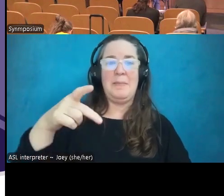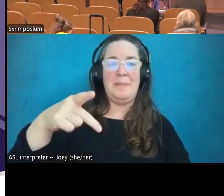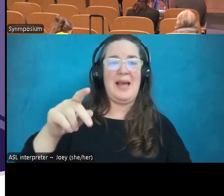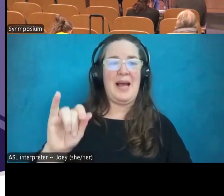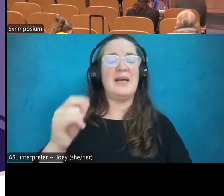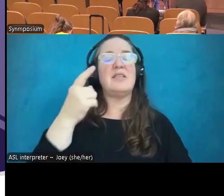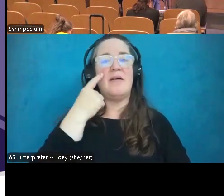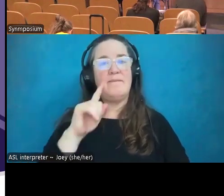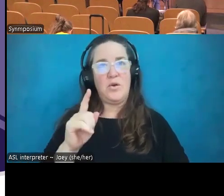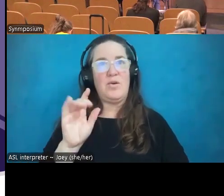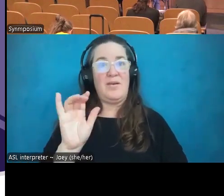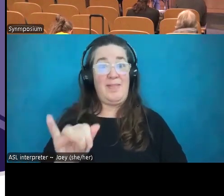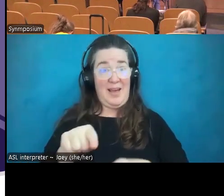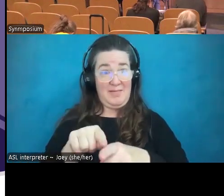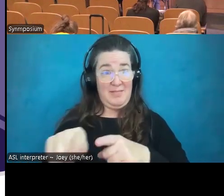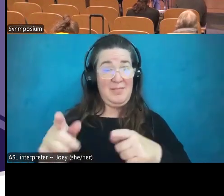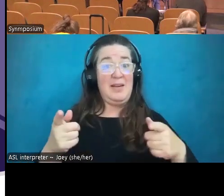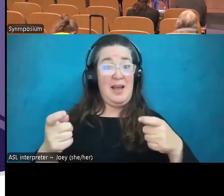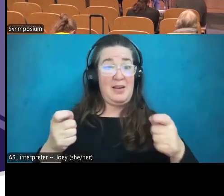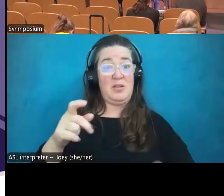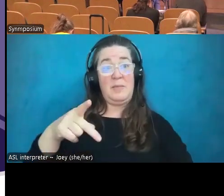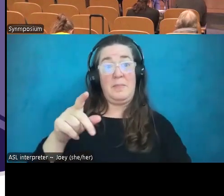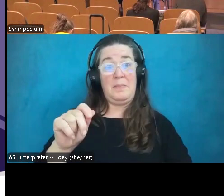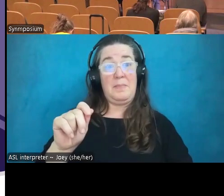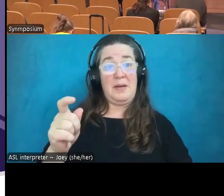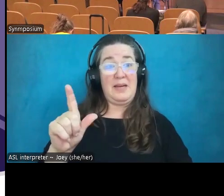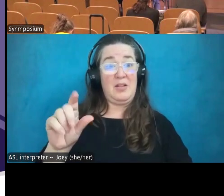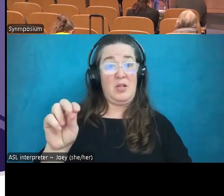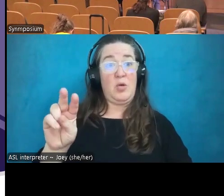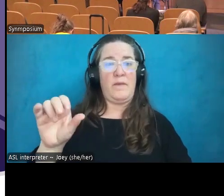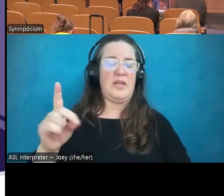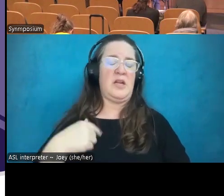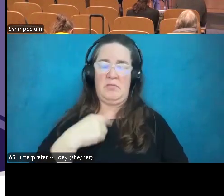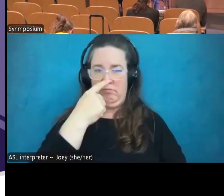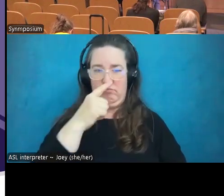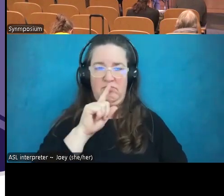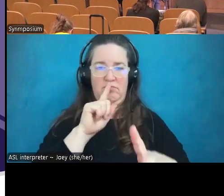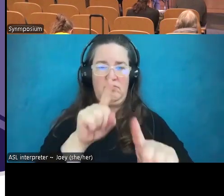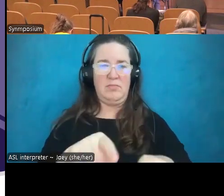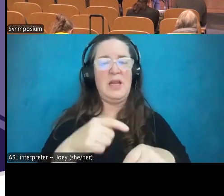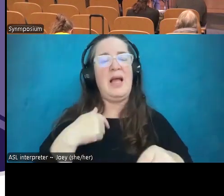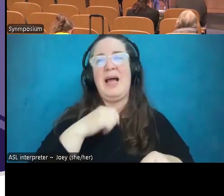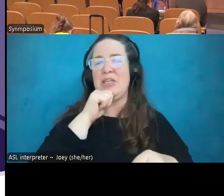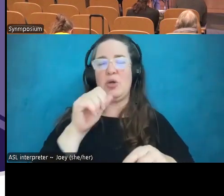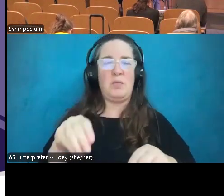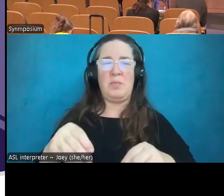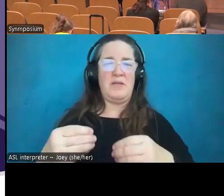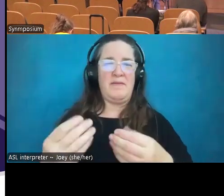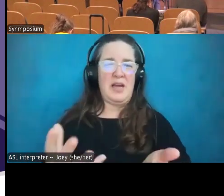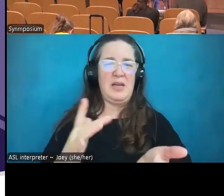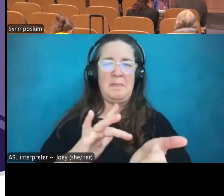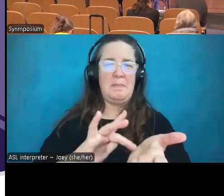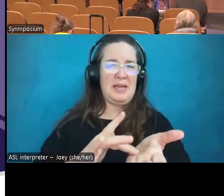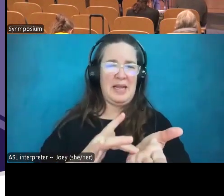I tend not to prescribe medications to my patients that are currently in clinical trials that we suspect will have answers